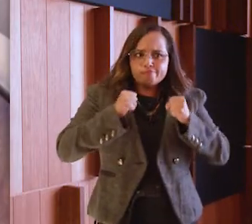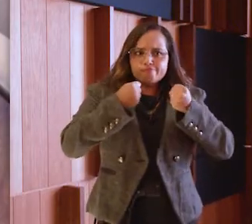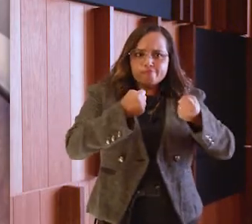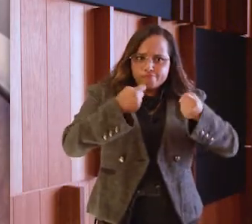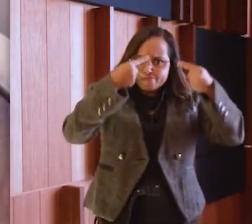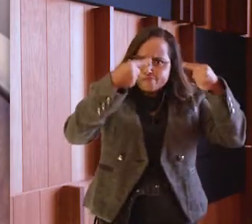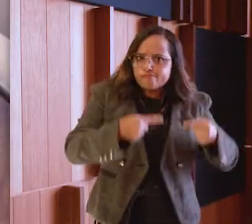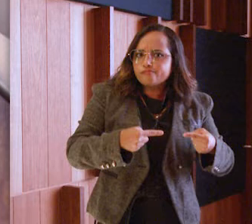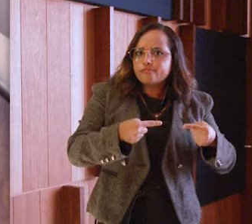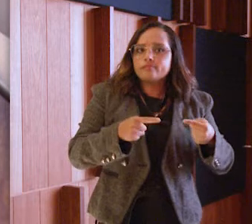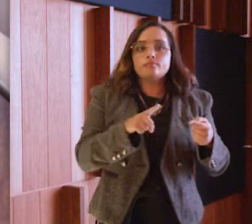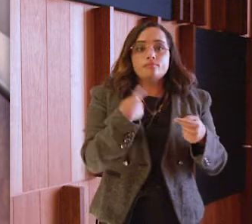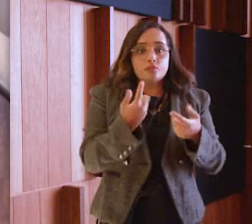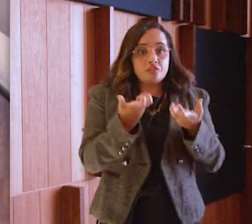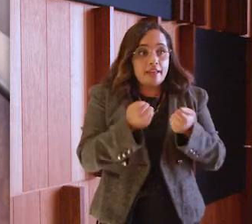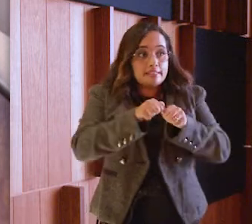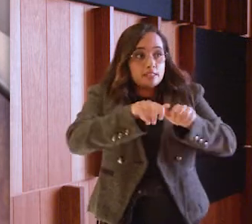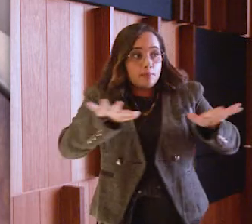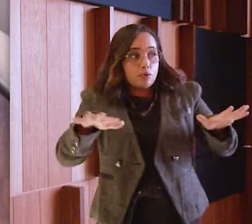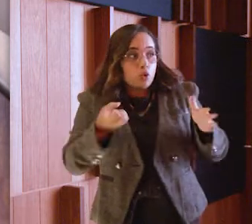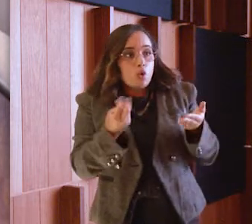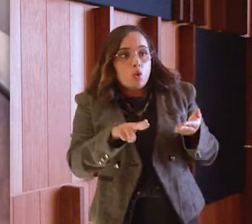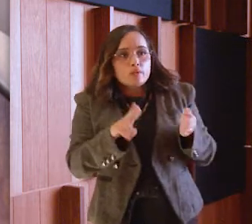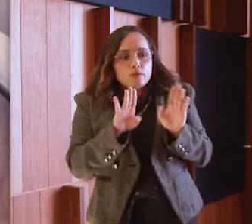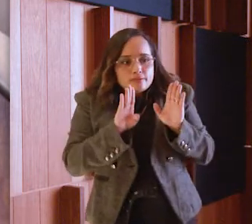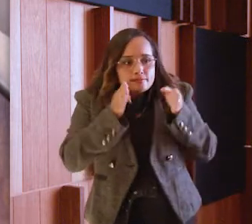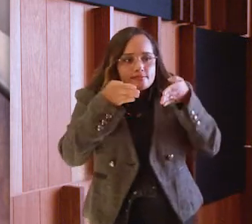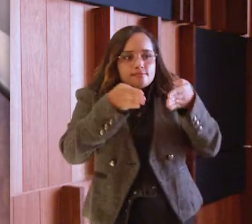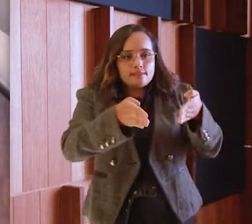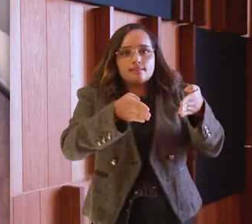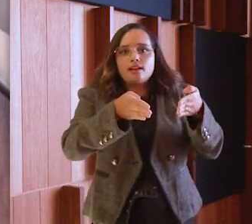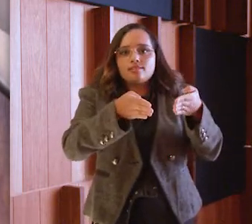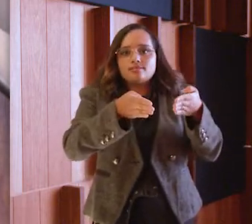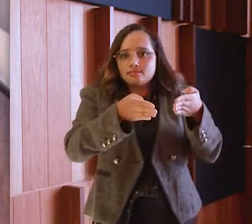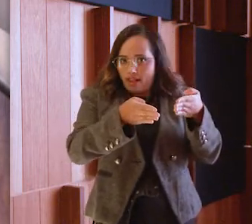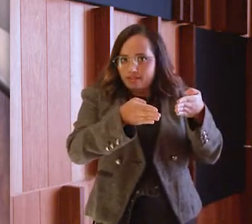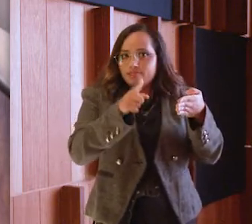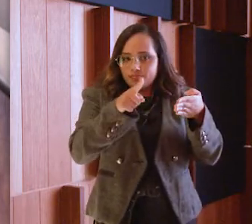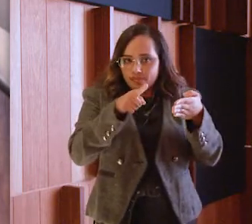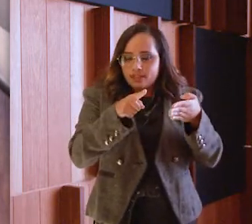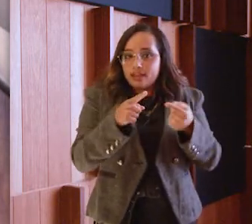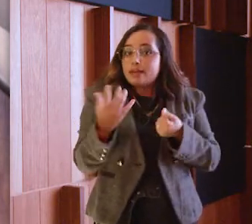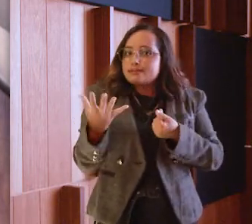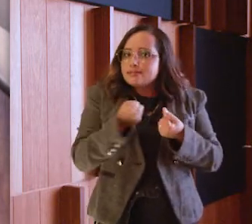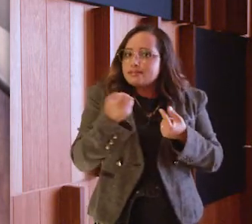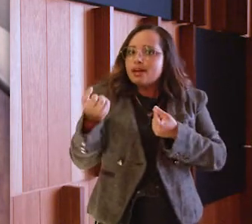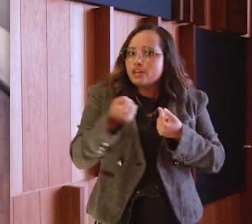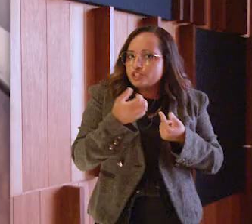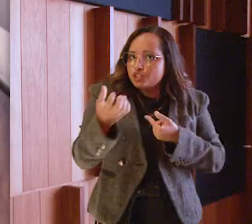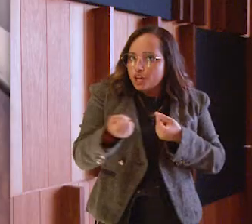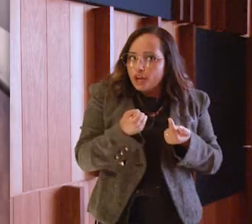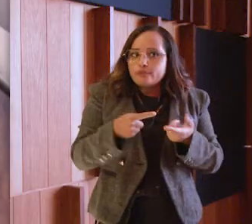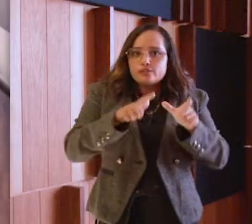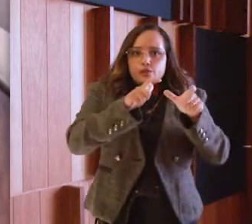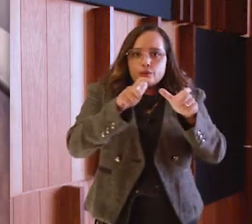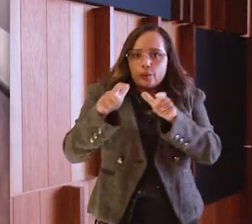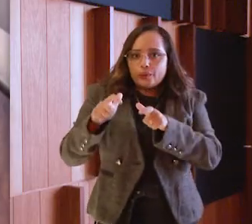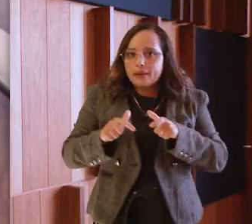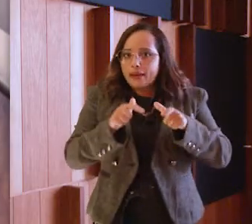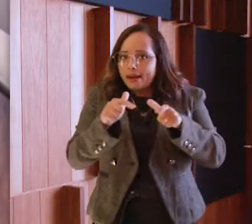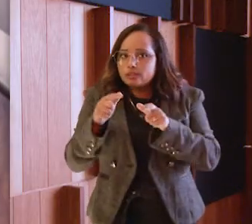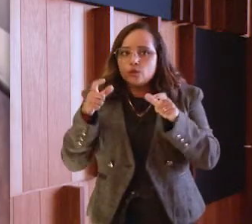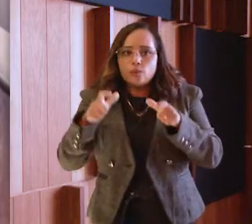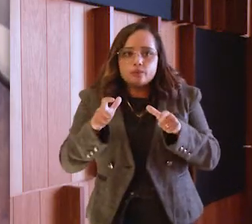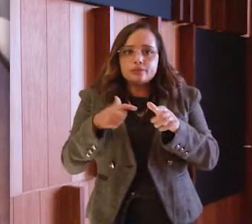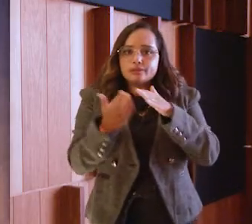intangible assets in locations where we have beneficial tax attributes that we can benefit from the planning? Finally, at